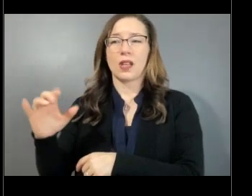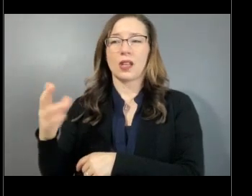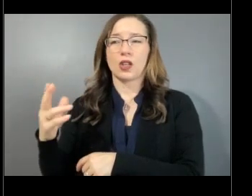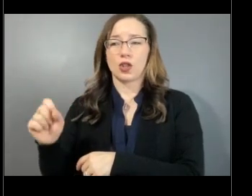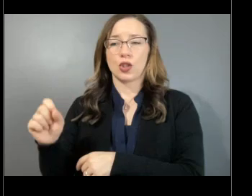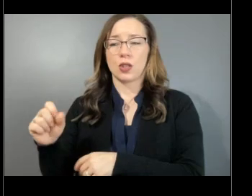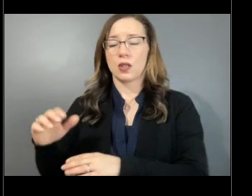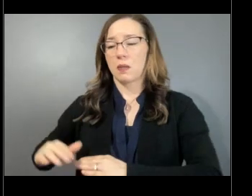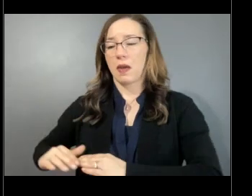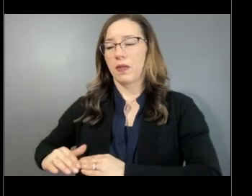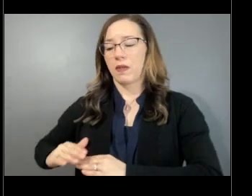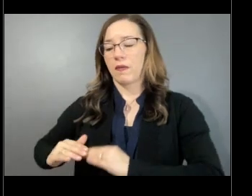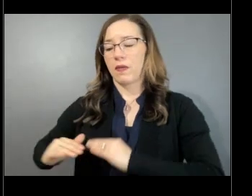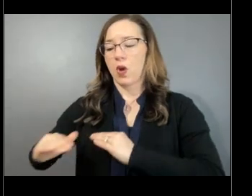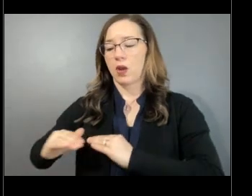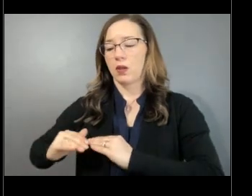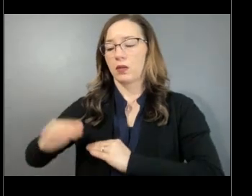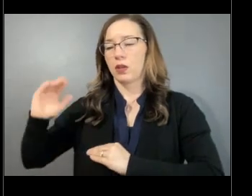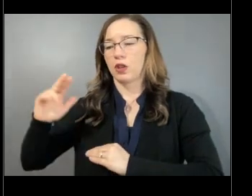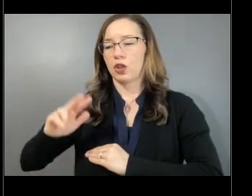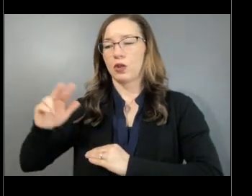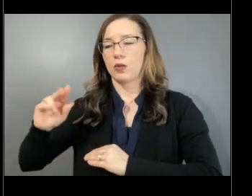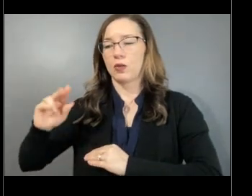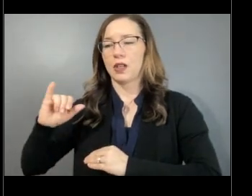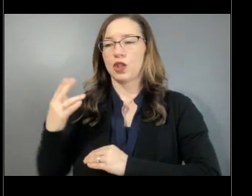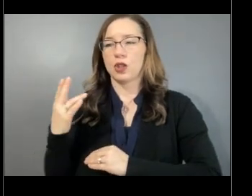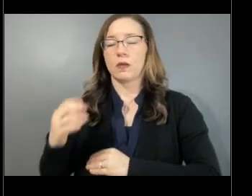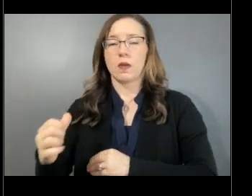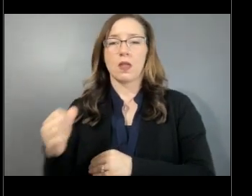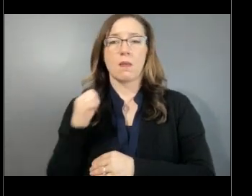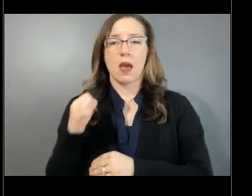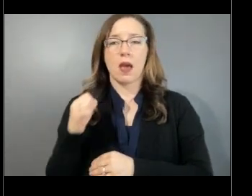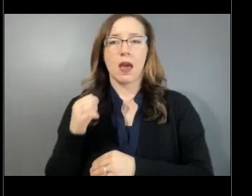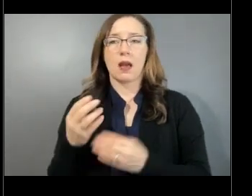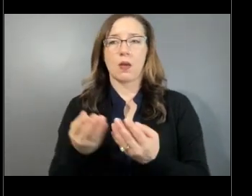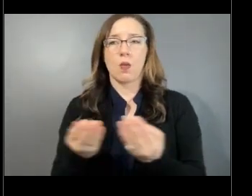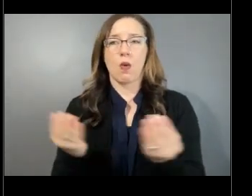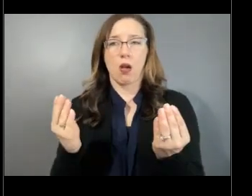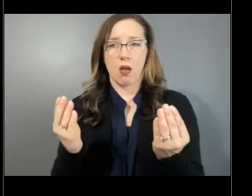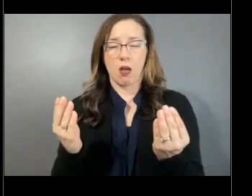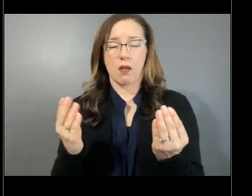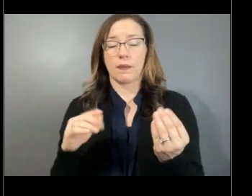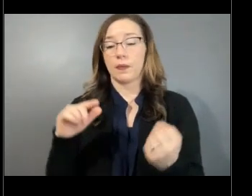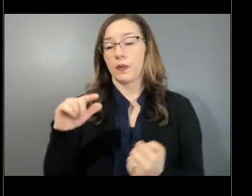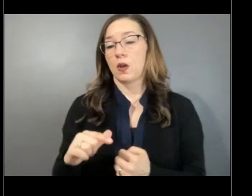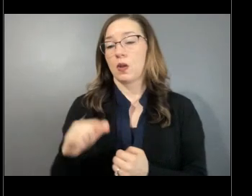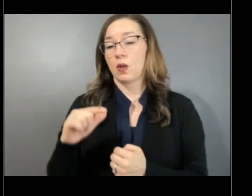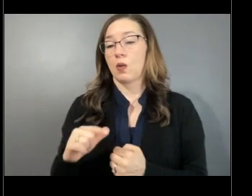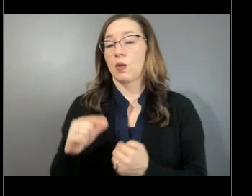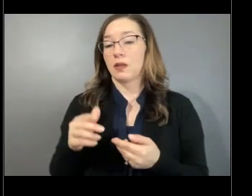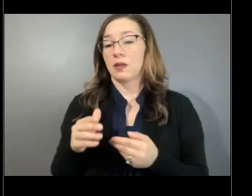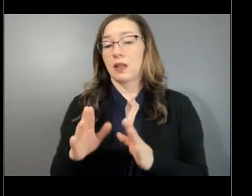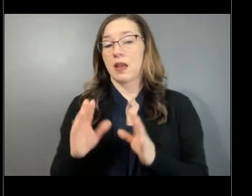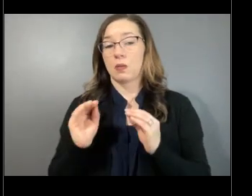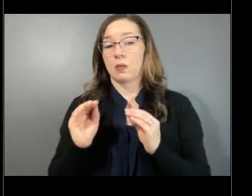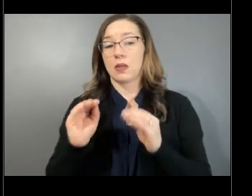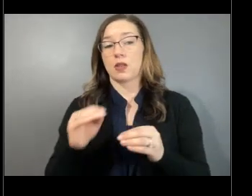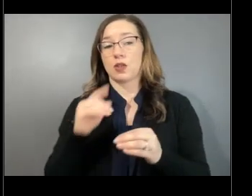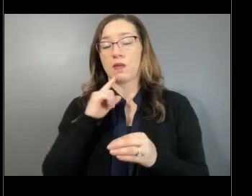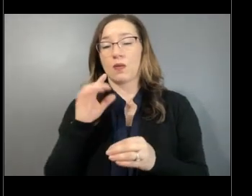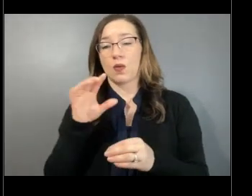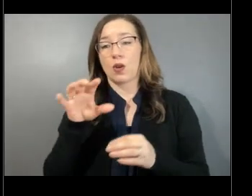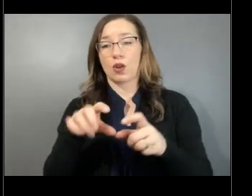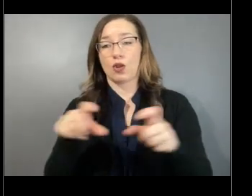room floor. For the back wall, the lowest allowed position for the grab